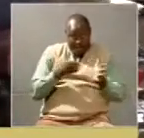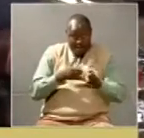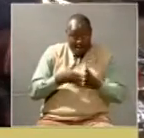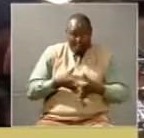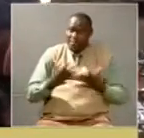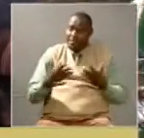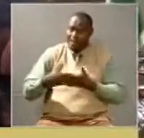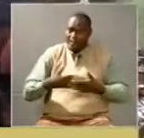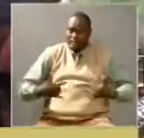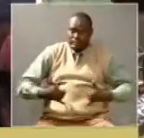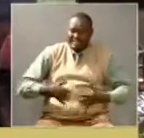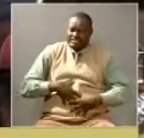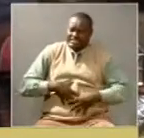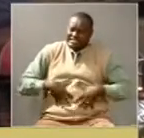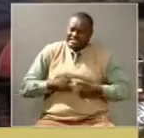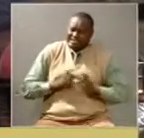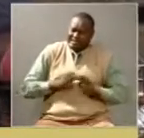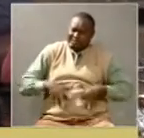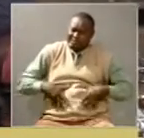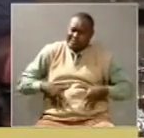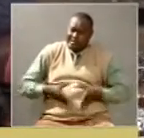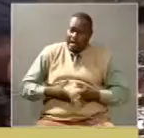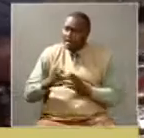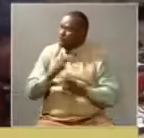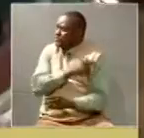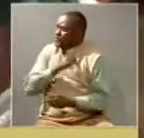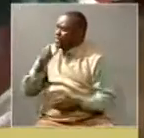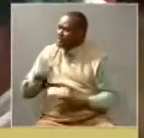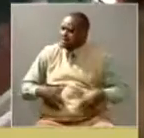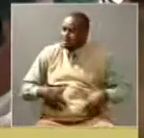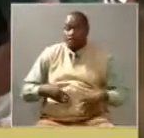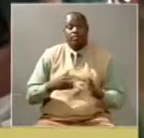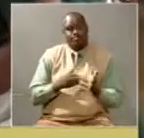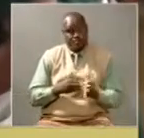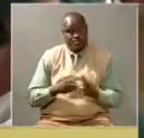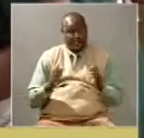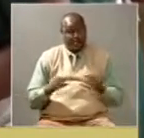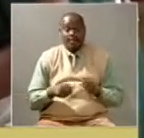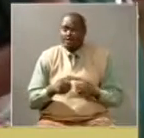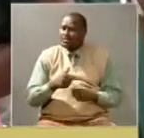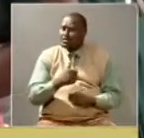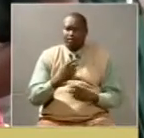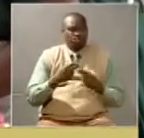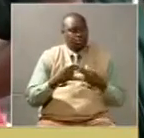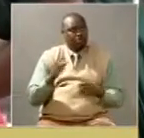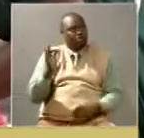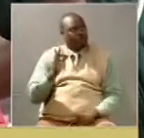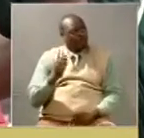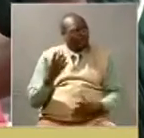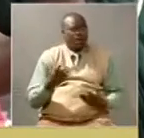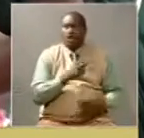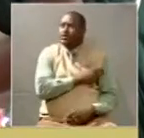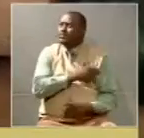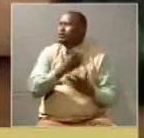prolonged obstructed labor without prompt medical attention. Joyce says it was a strange condition and could not find any